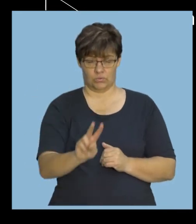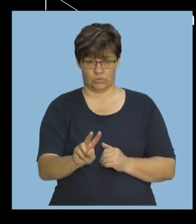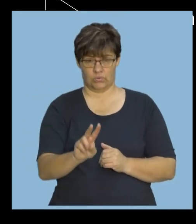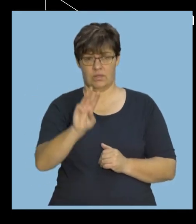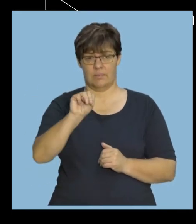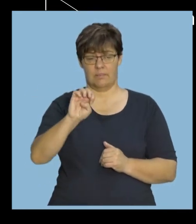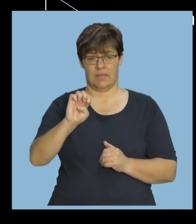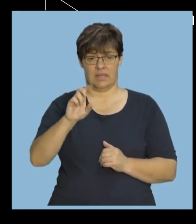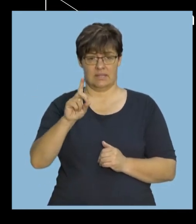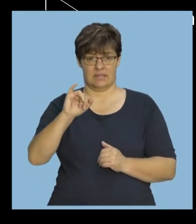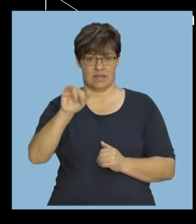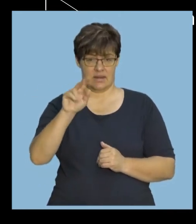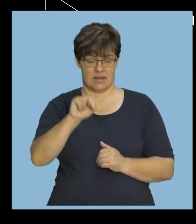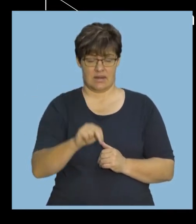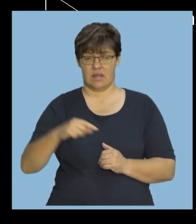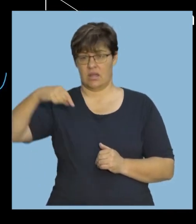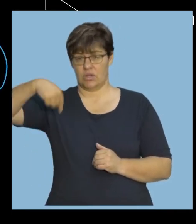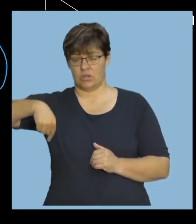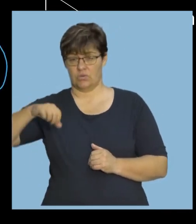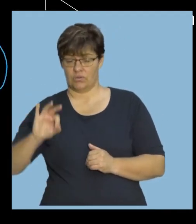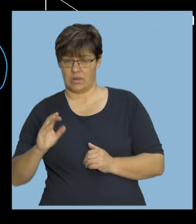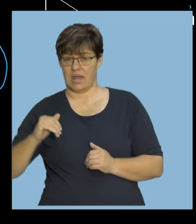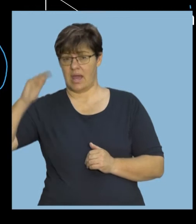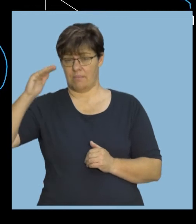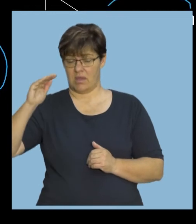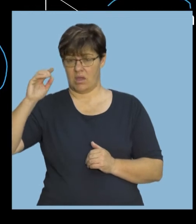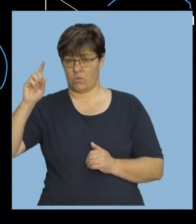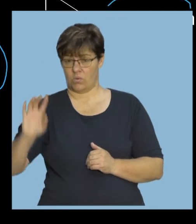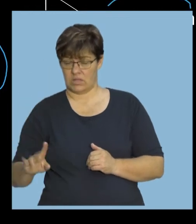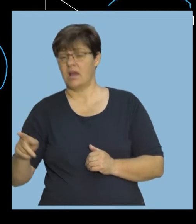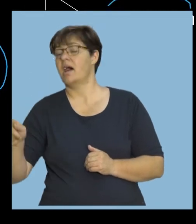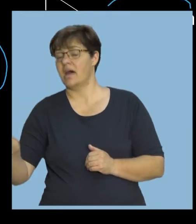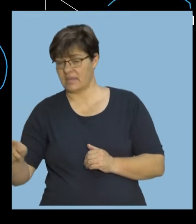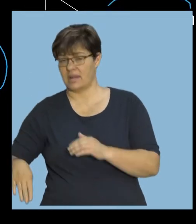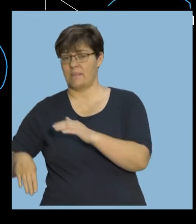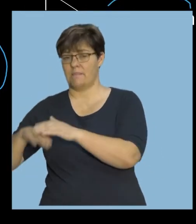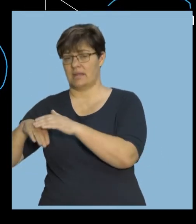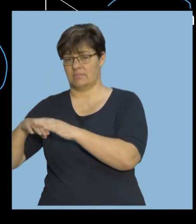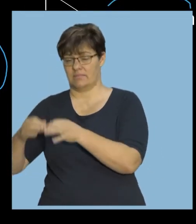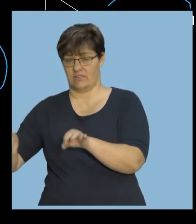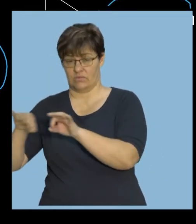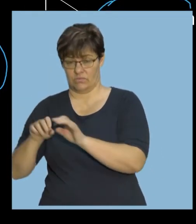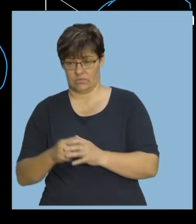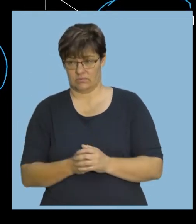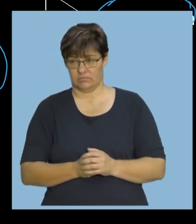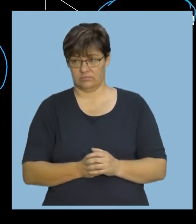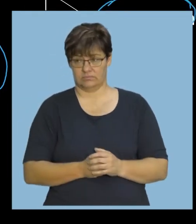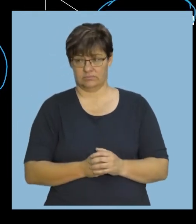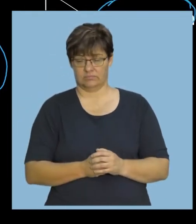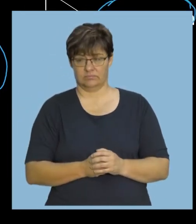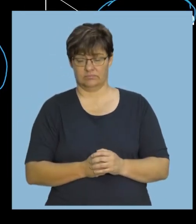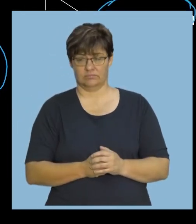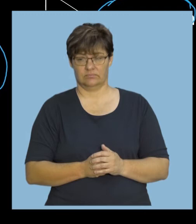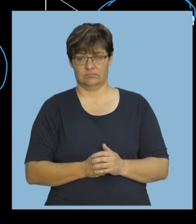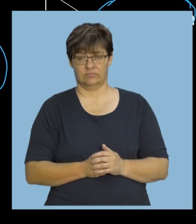the median, Q3, which is the upper quartile, and the maximum value. And the maximum value there.